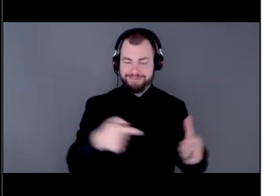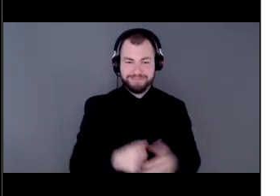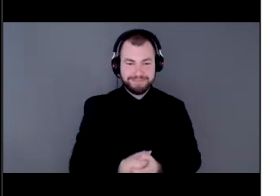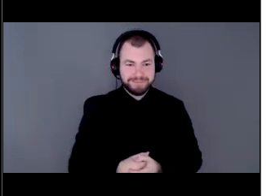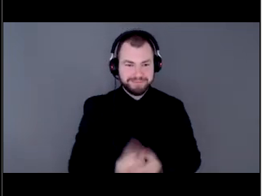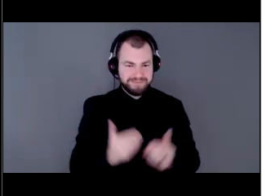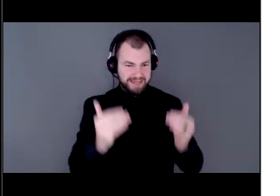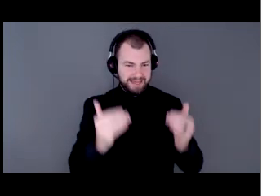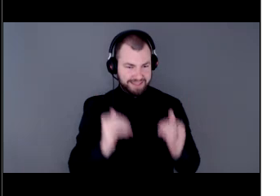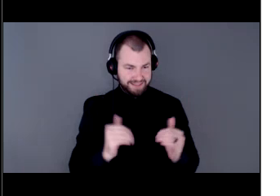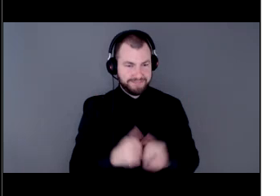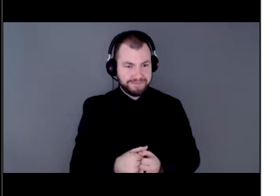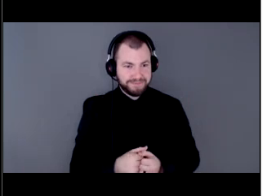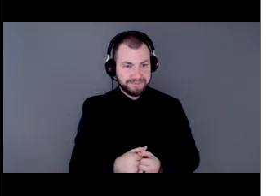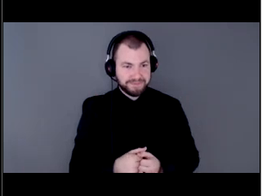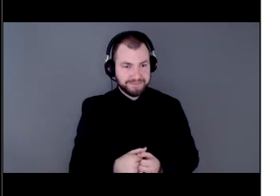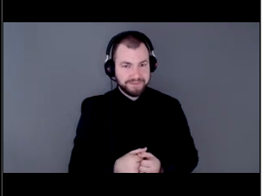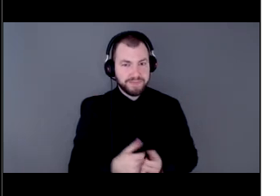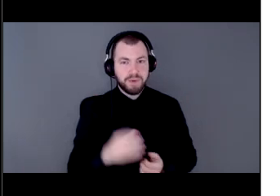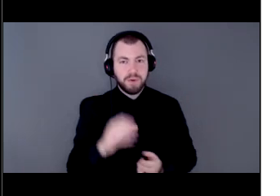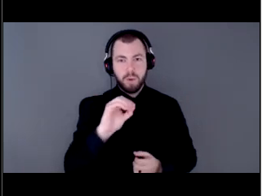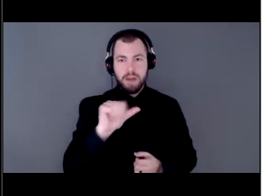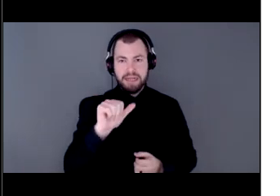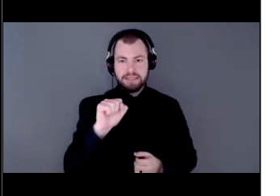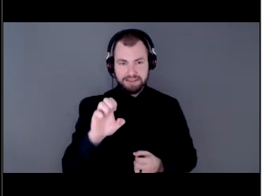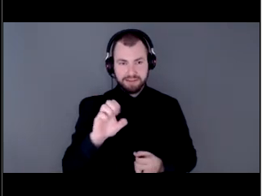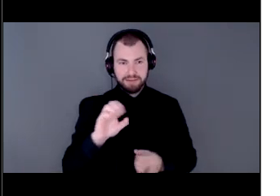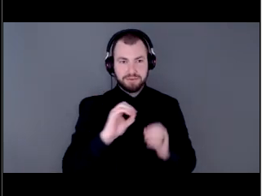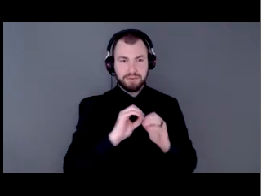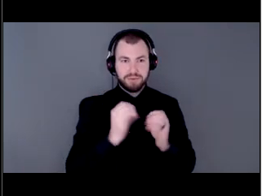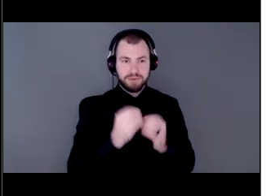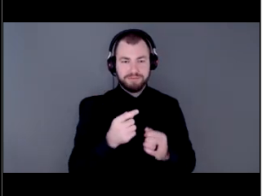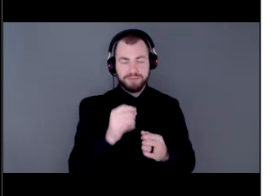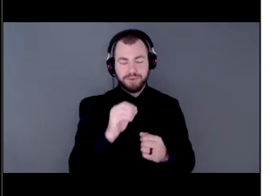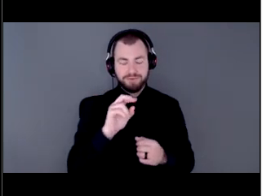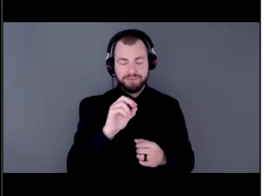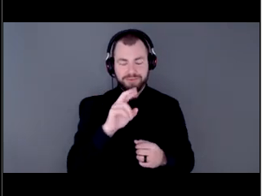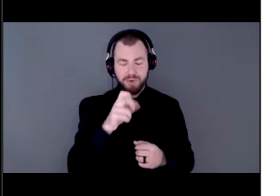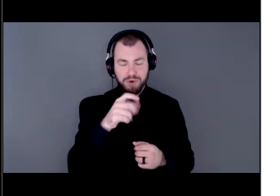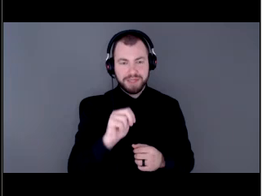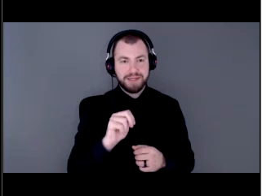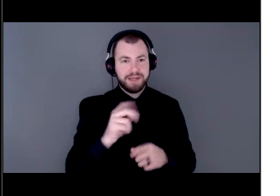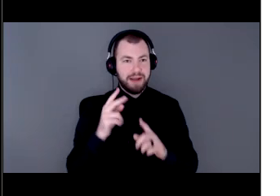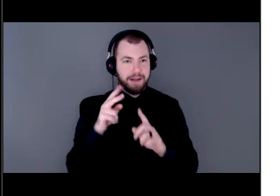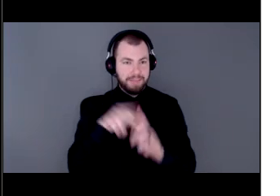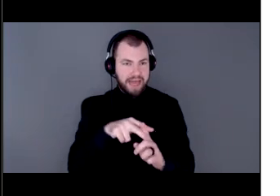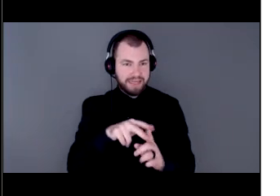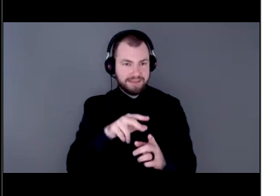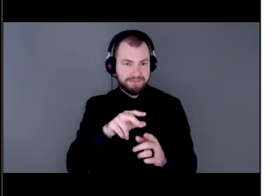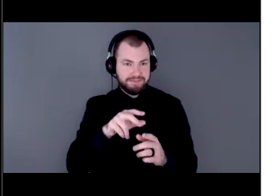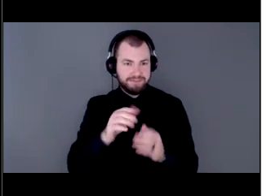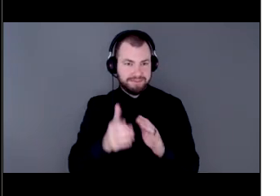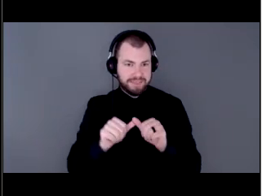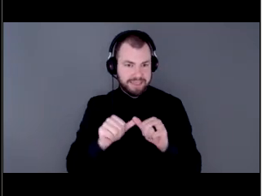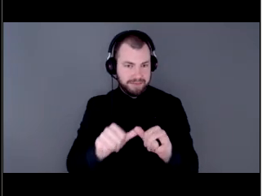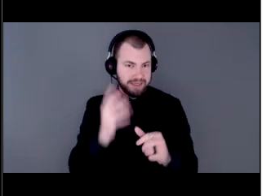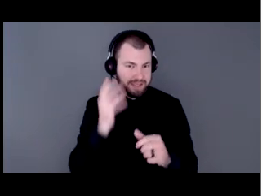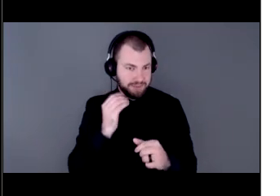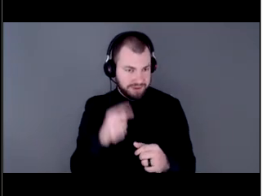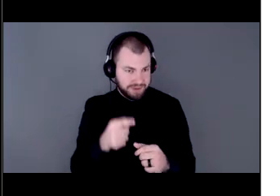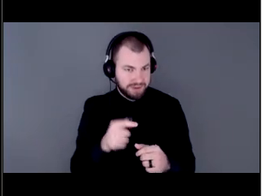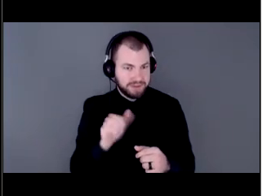Applied Sustainability Experiences internship is for undergraduate and graduate students. It's a paid internship for the summer. It's a Oregon